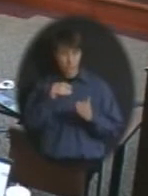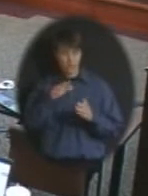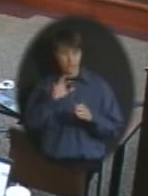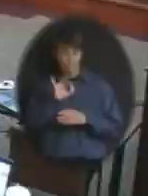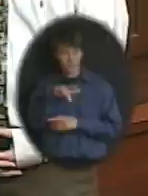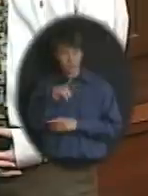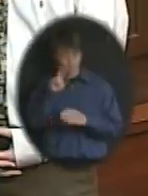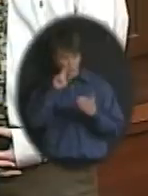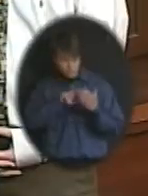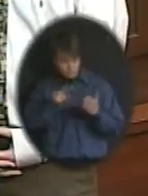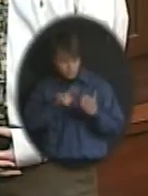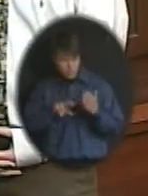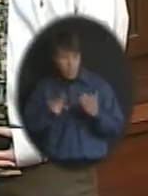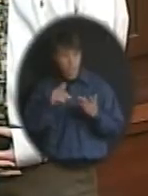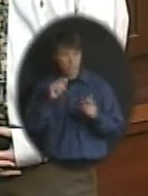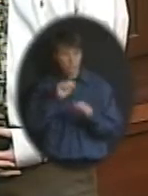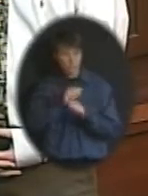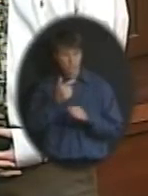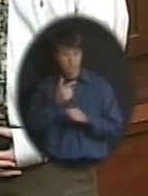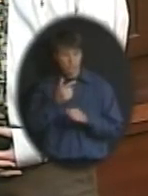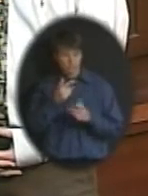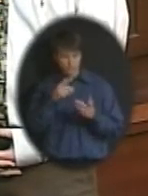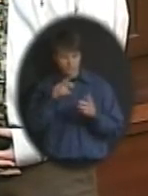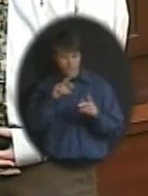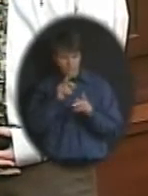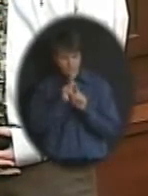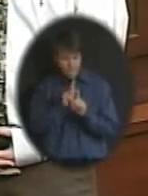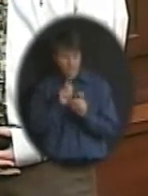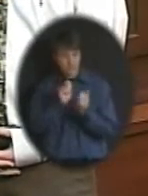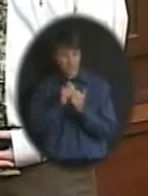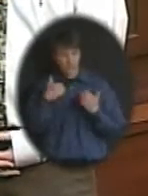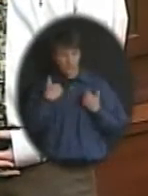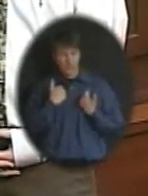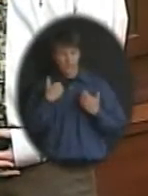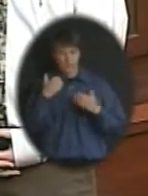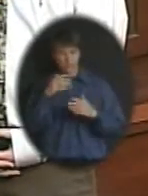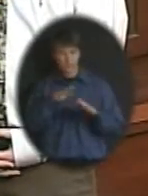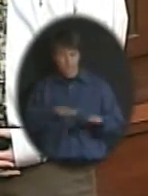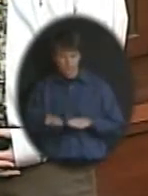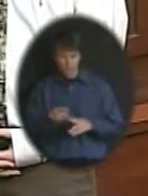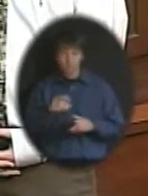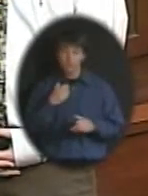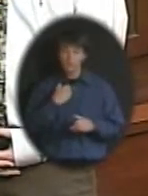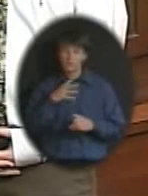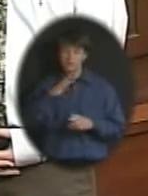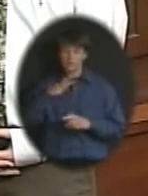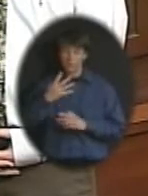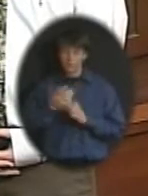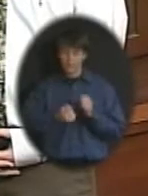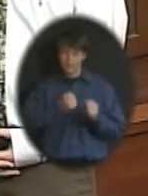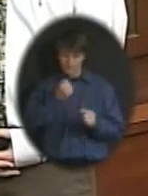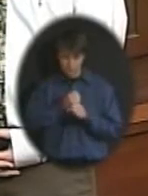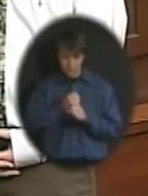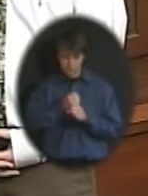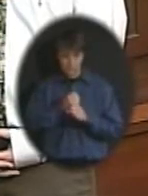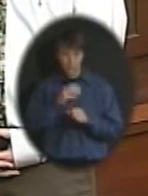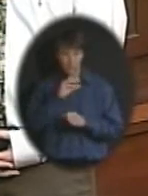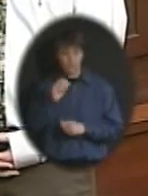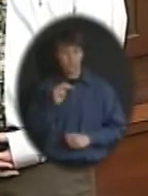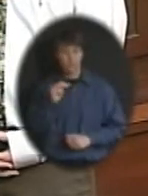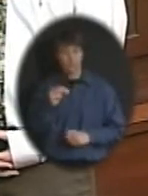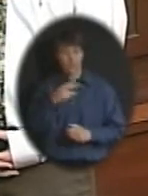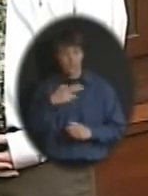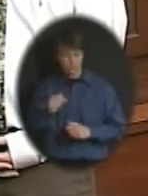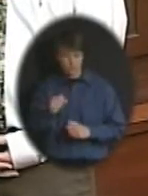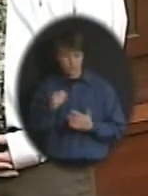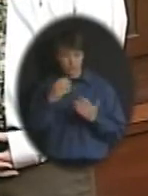and working with ethograms to monitor animal behavior. The Animal Health Program is in its 4th year and is housed at Olathe North High School. And we